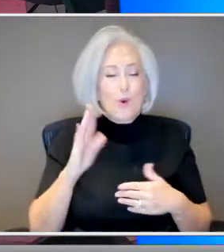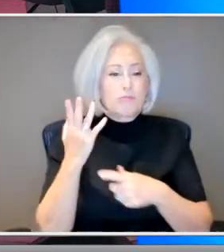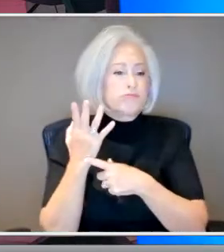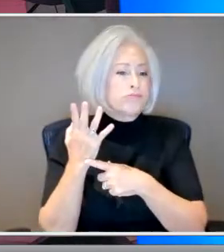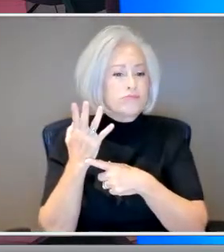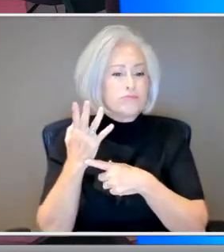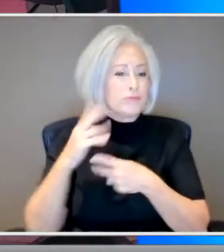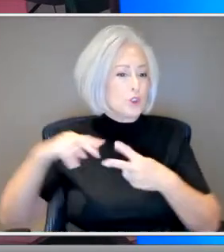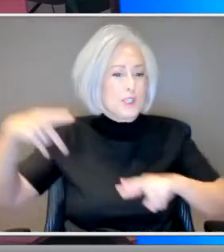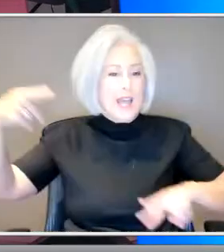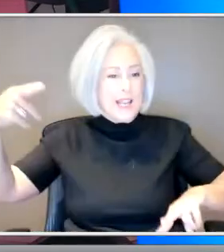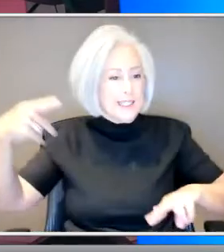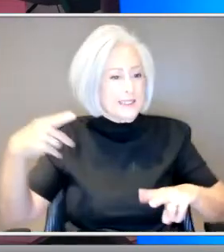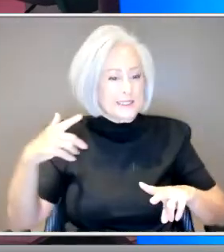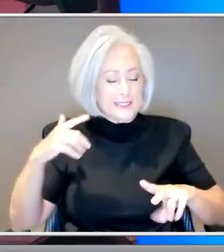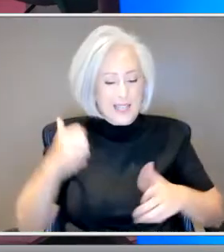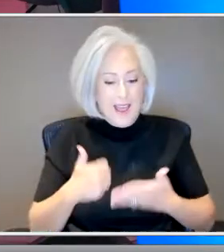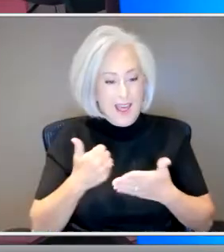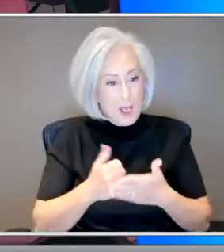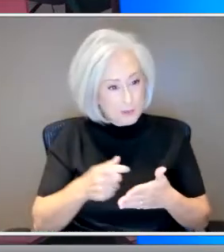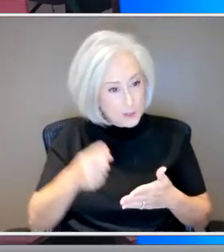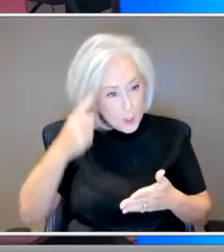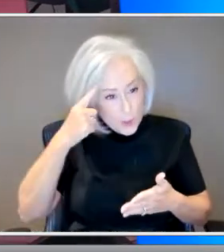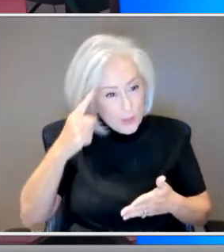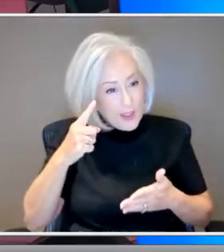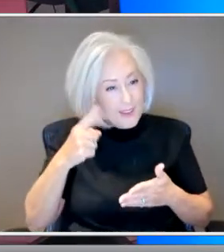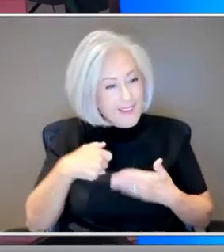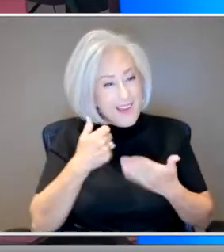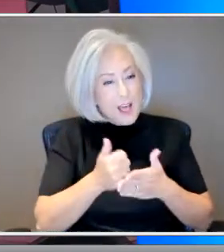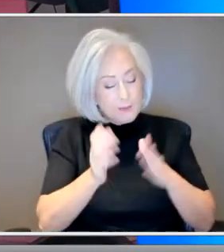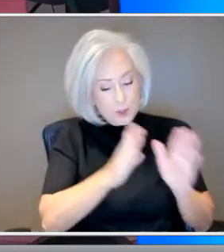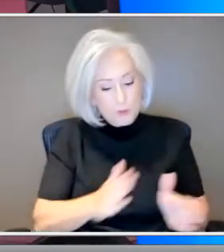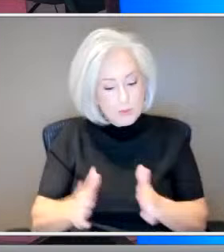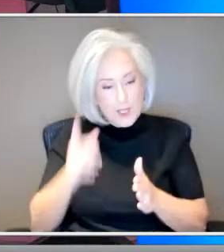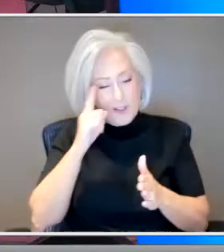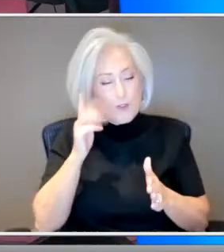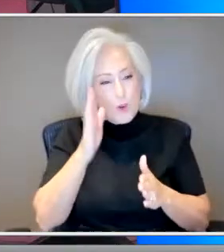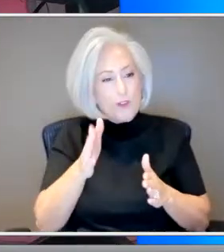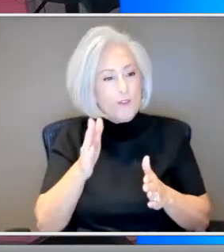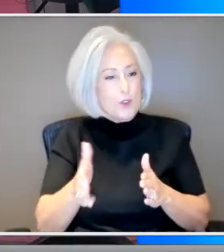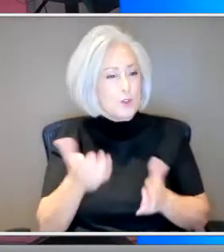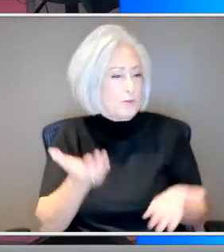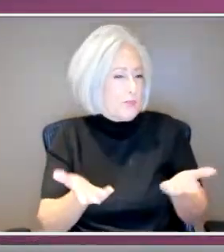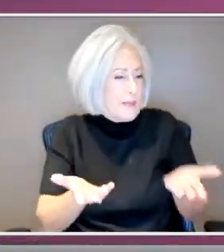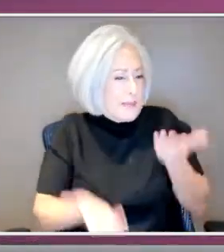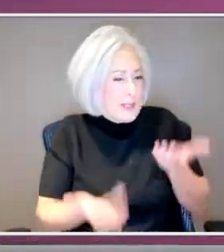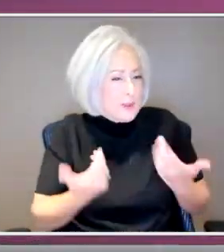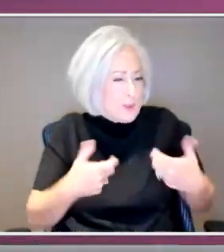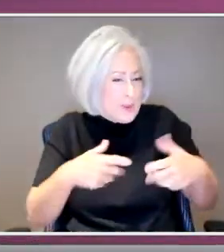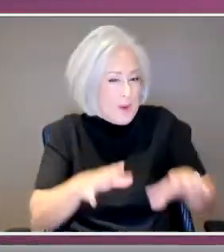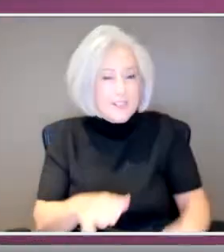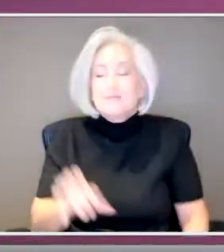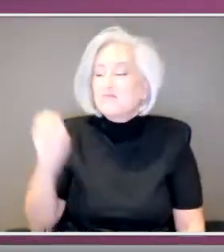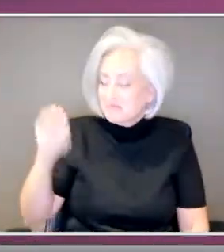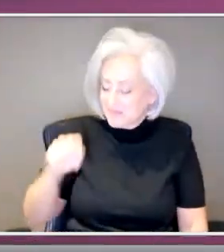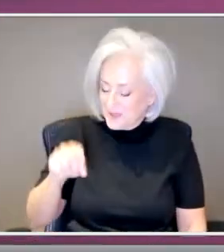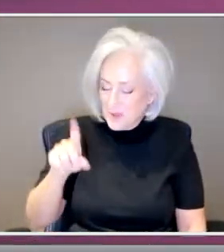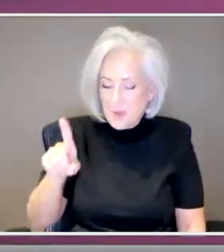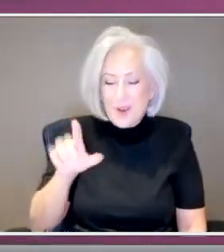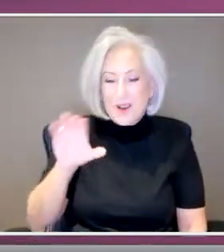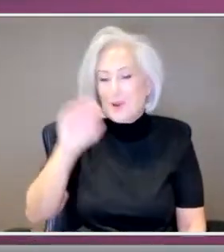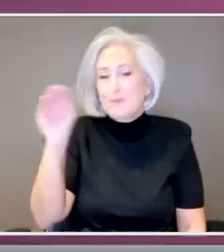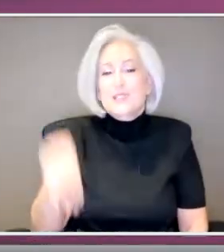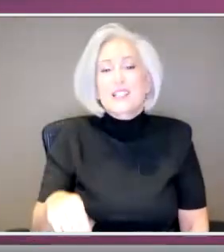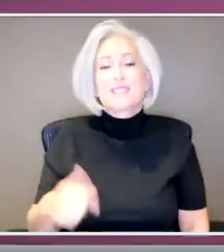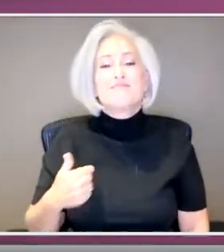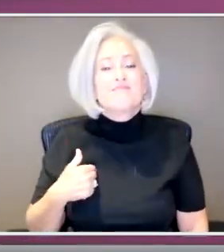to plan for the future in a way you didn't really want to right now? Yes, 100%. I'm like, I am 26